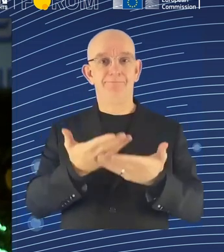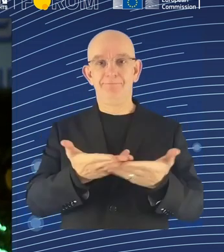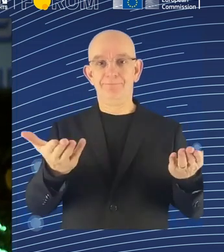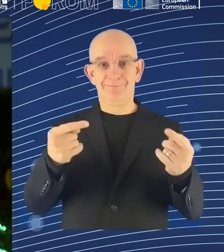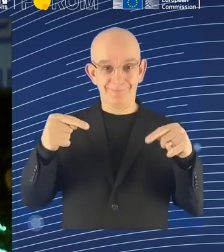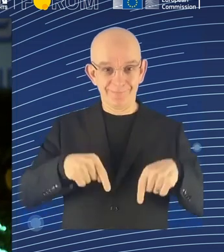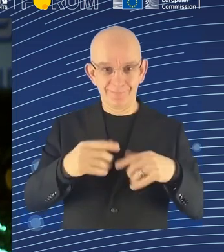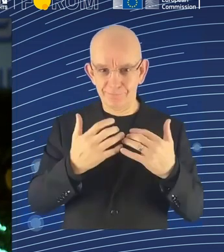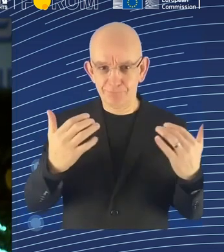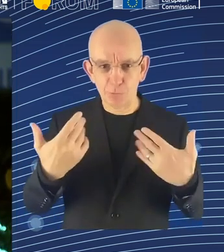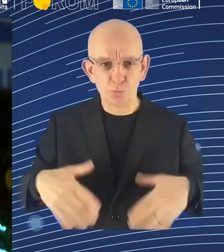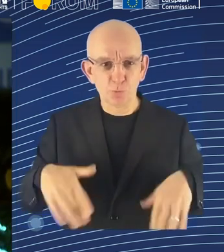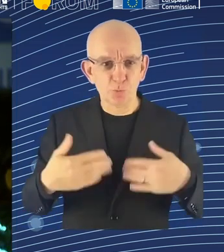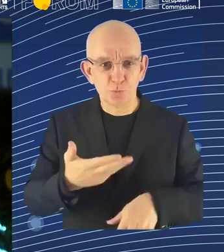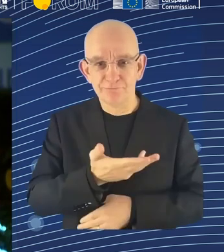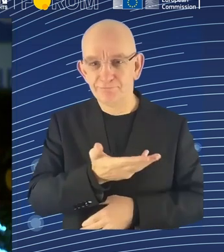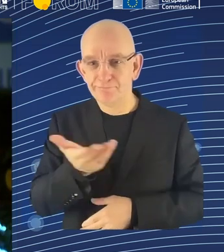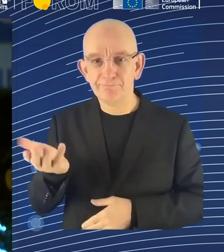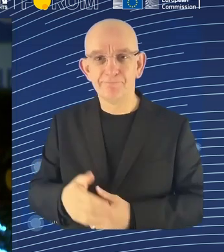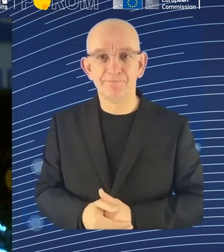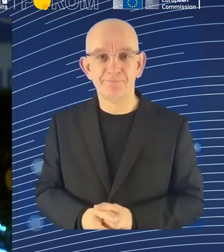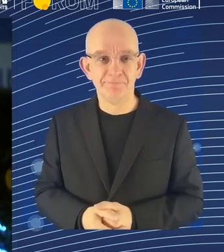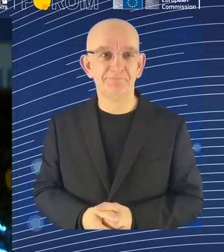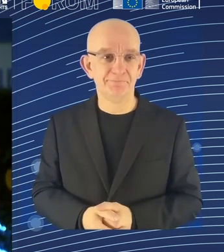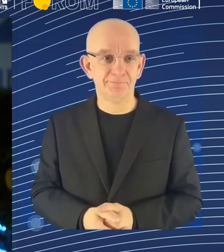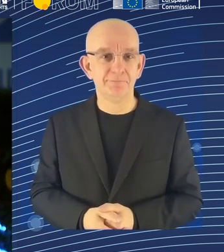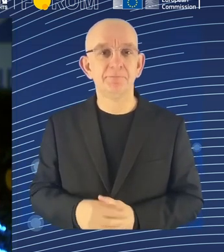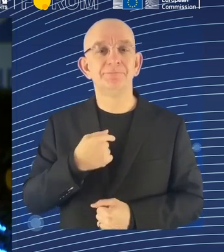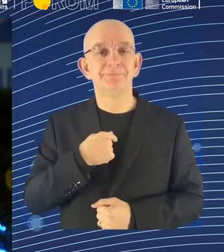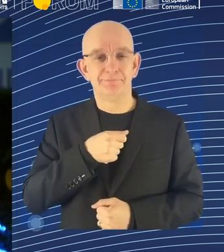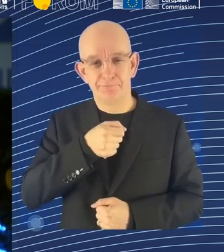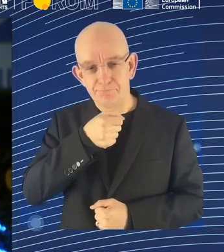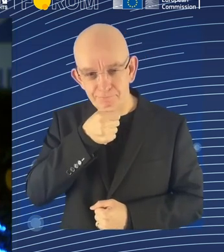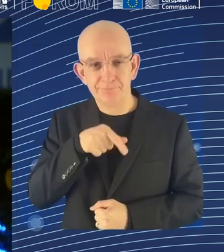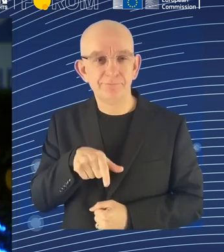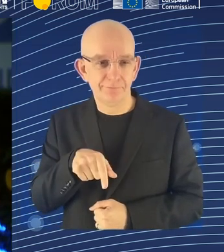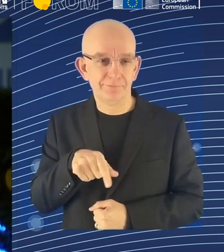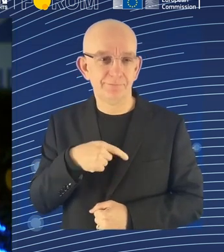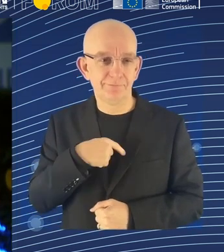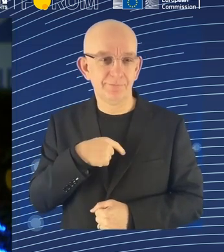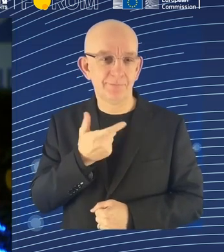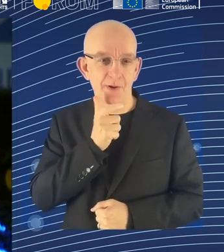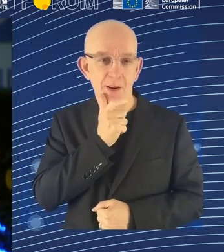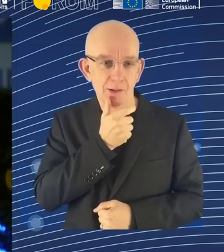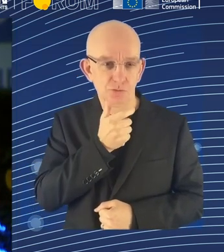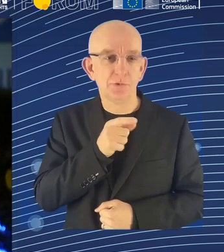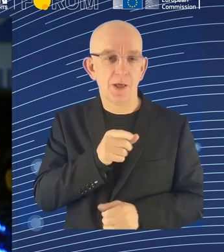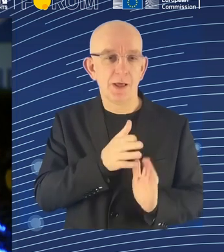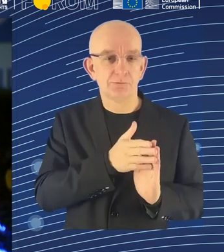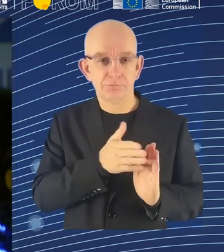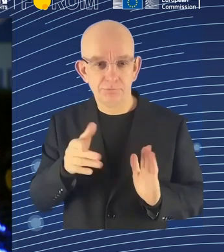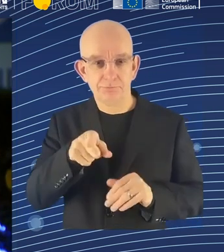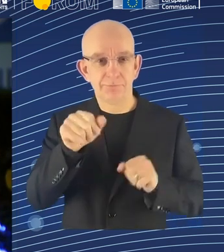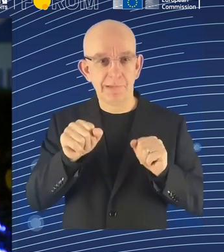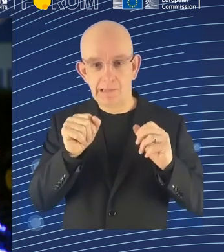time to put your earphone if you need it, but I'm sure that everyone understands French, but still.